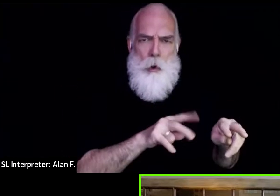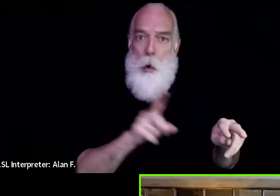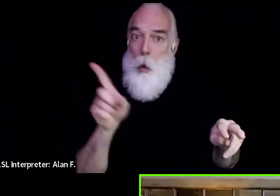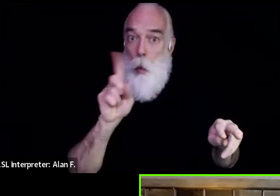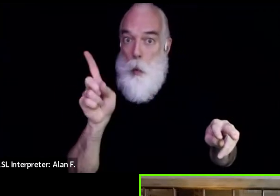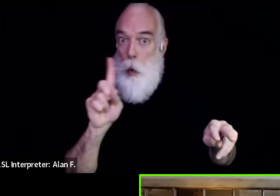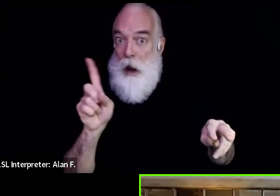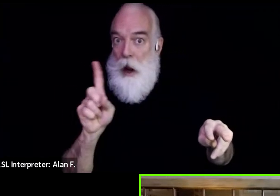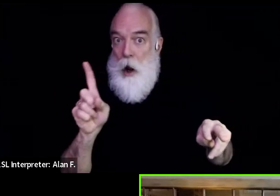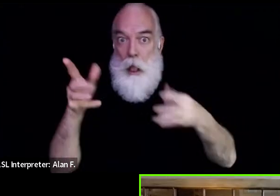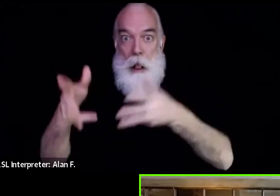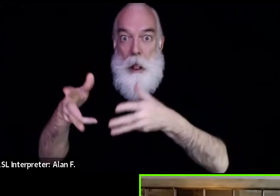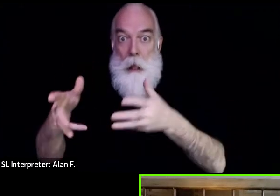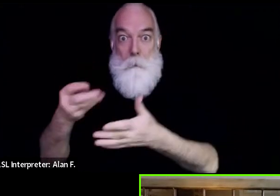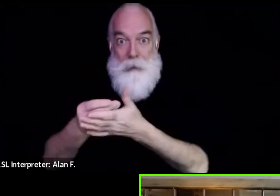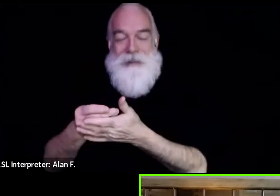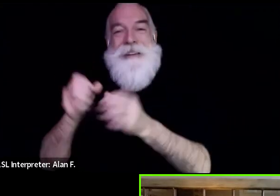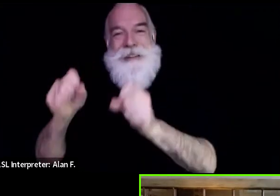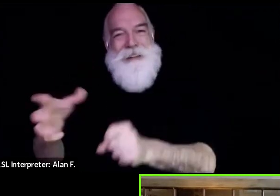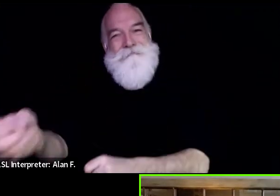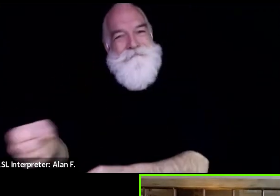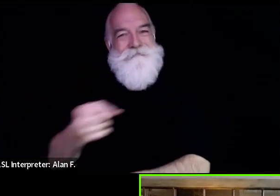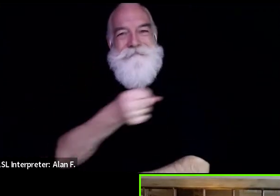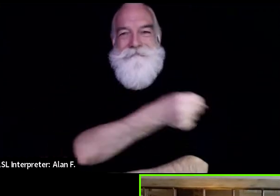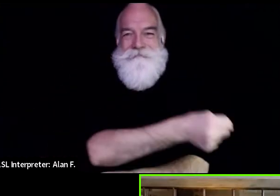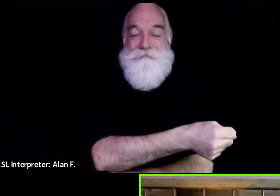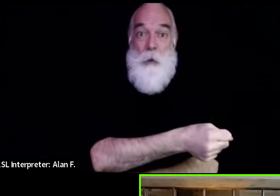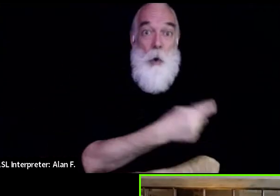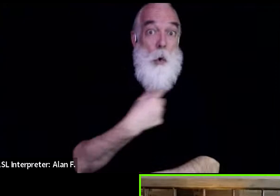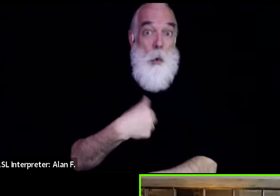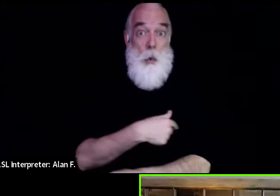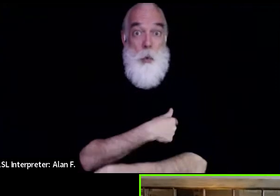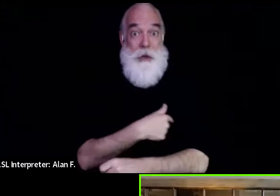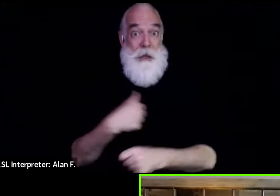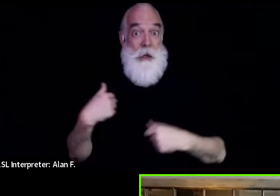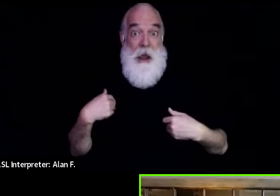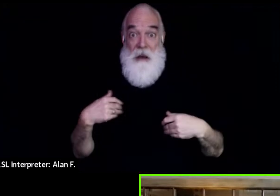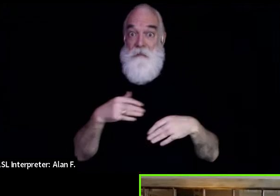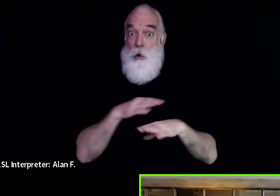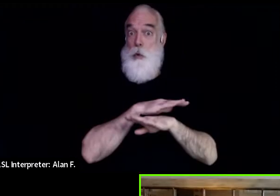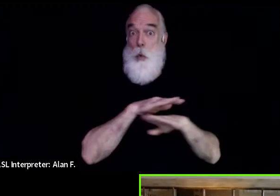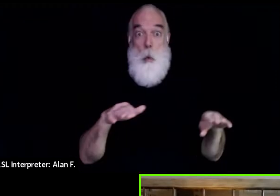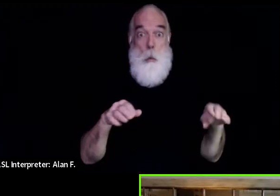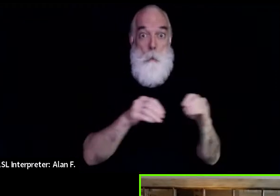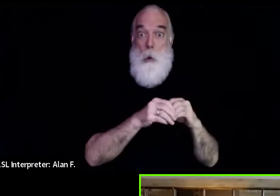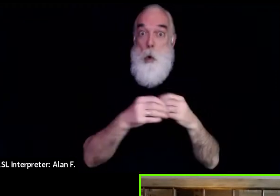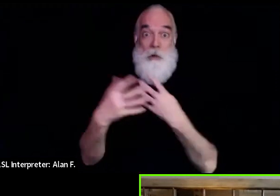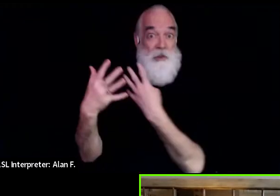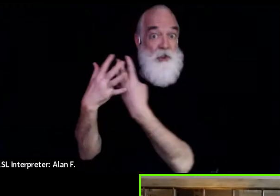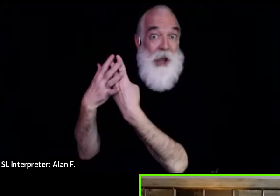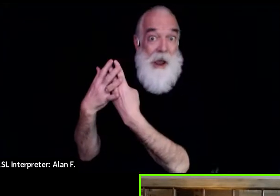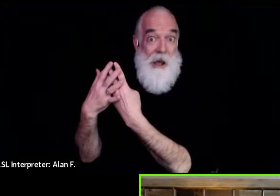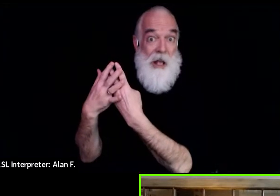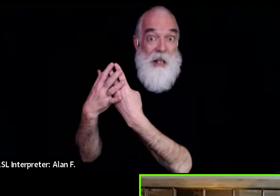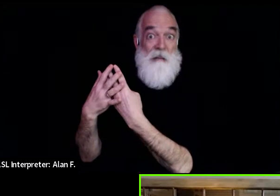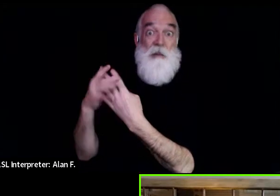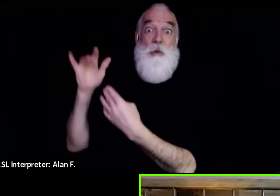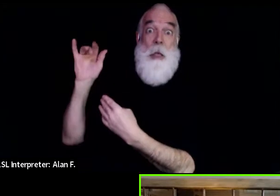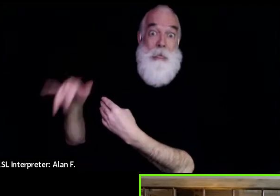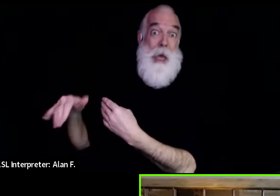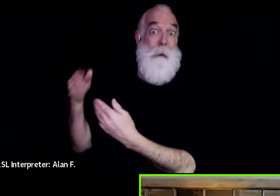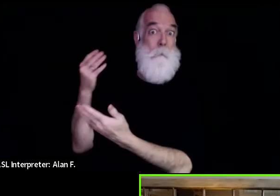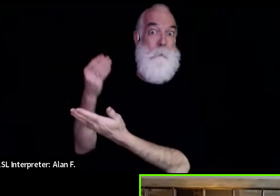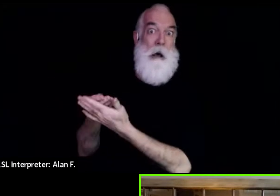our corrections department because we were no longer running a jail, a fully functioning jail that was costing our